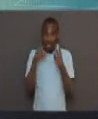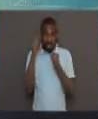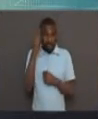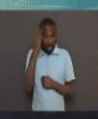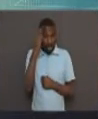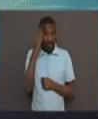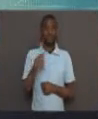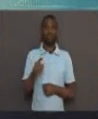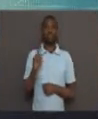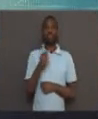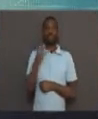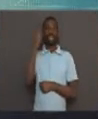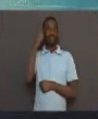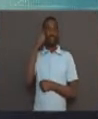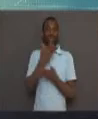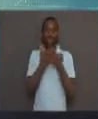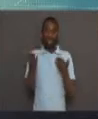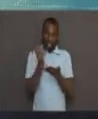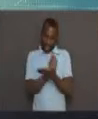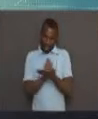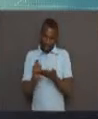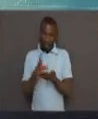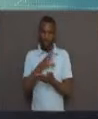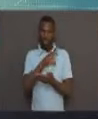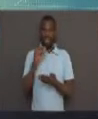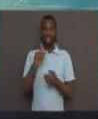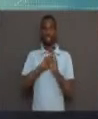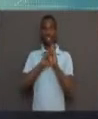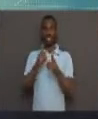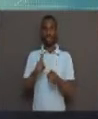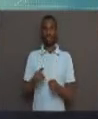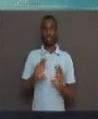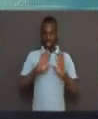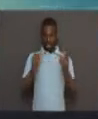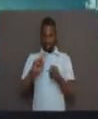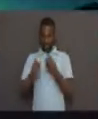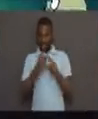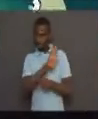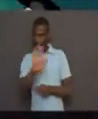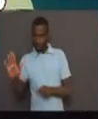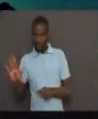your thoughts and compare your answers with a classmate.